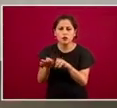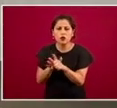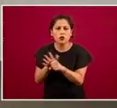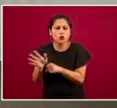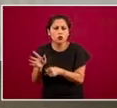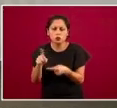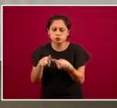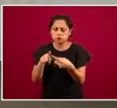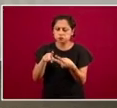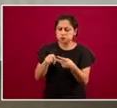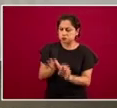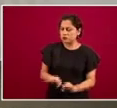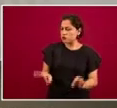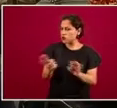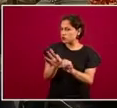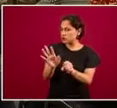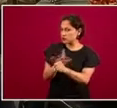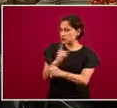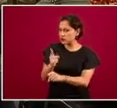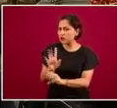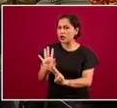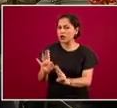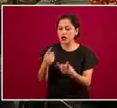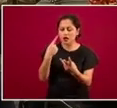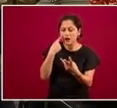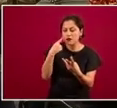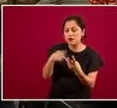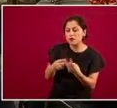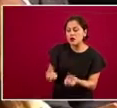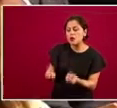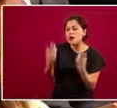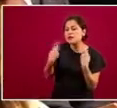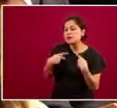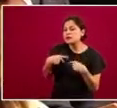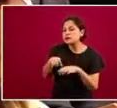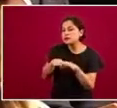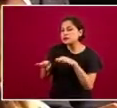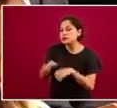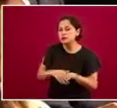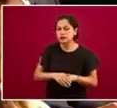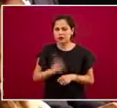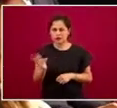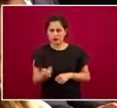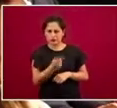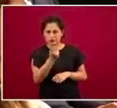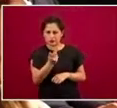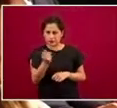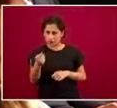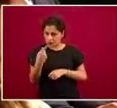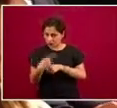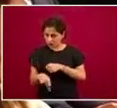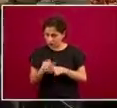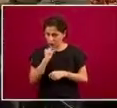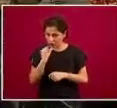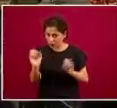worker list, and what is the reduction that they are implementing. So there is no risk.